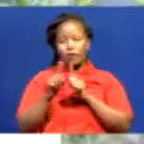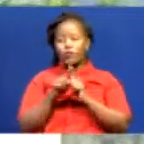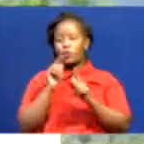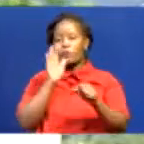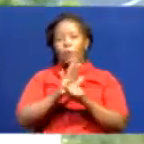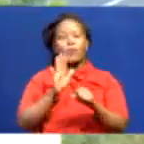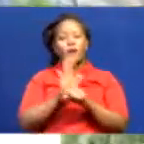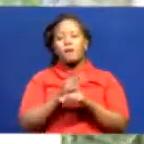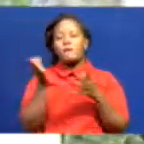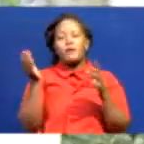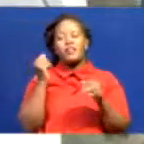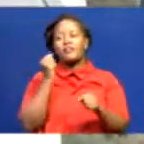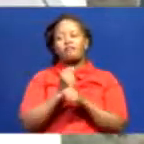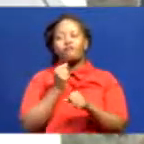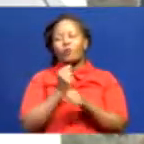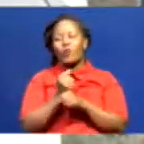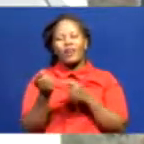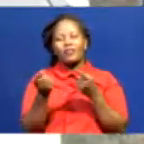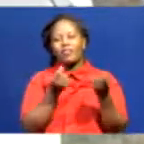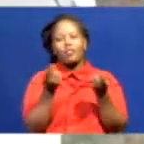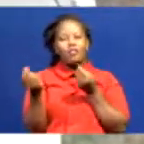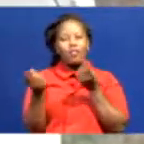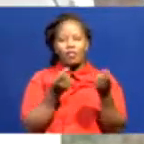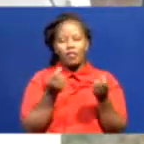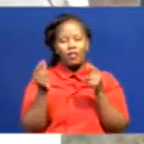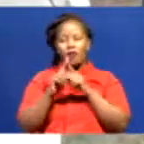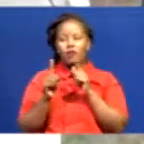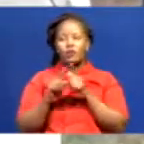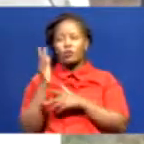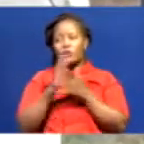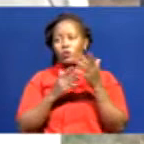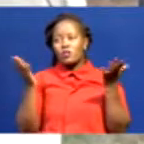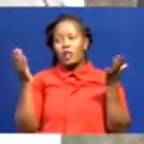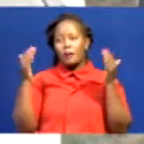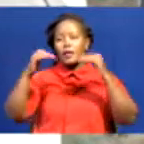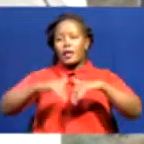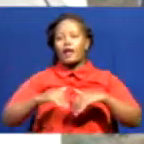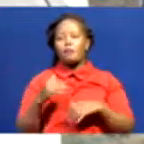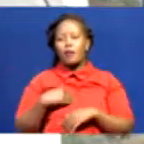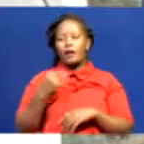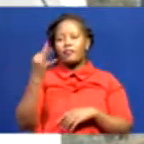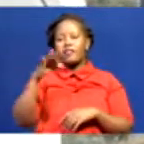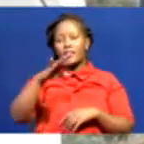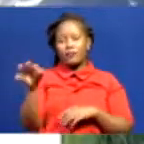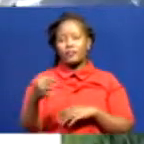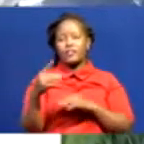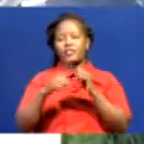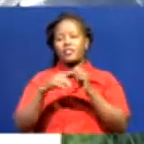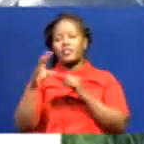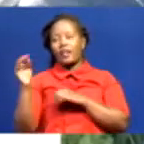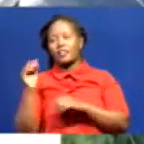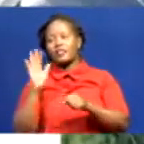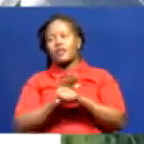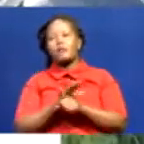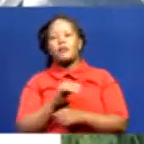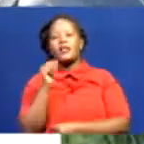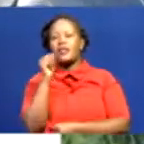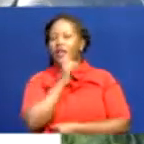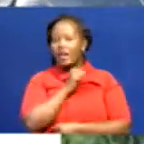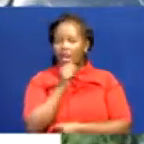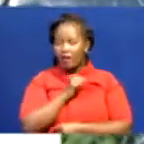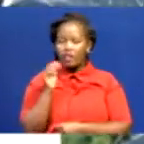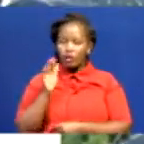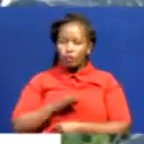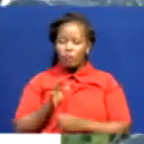living from the casual work. The camp hosts over 3,600 persons, with the majority of them being elderly women and